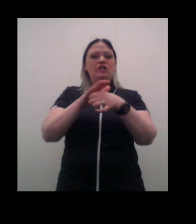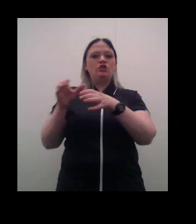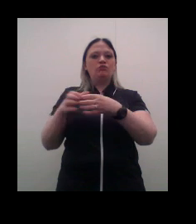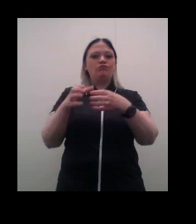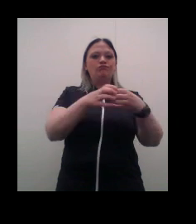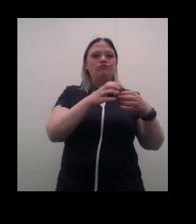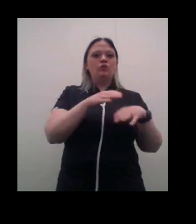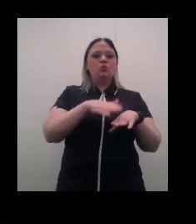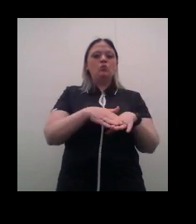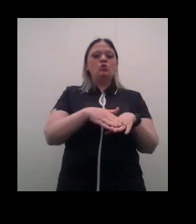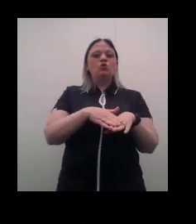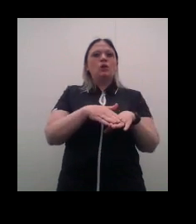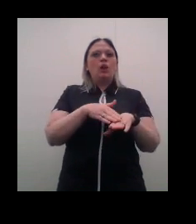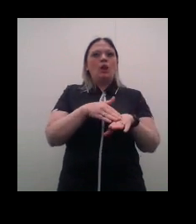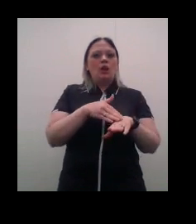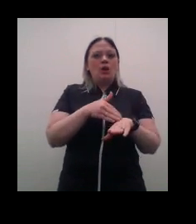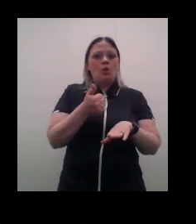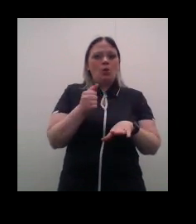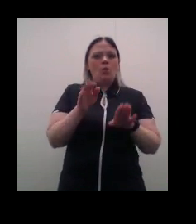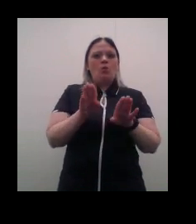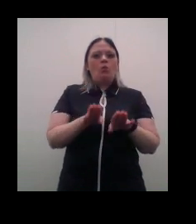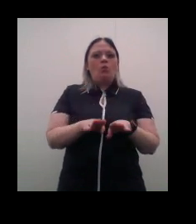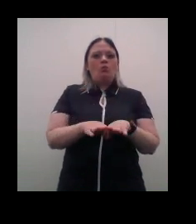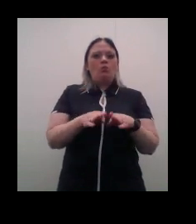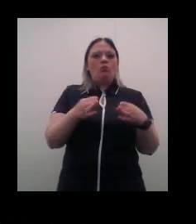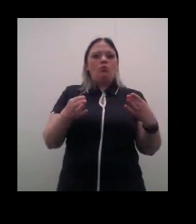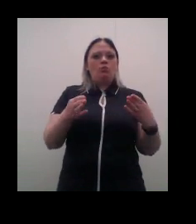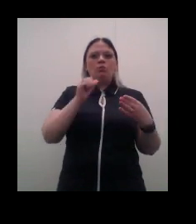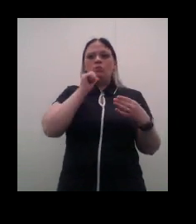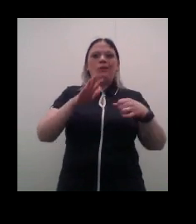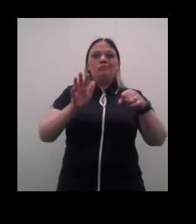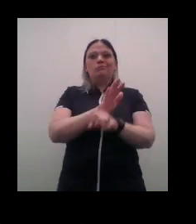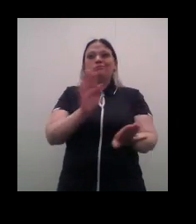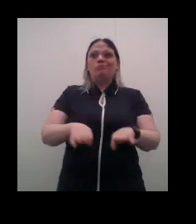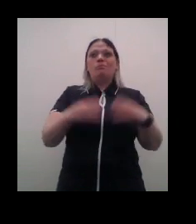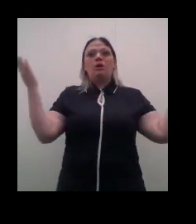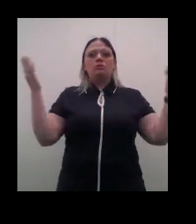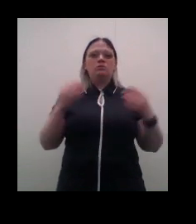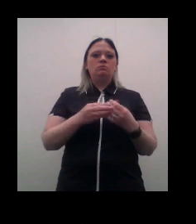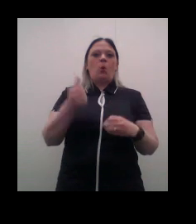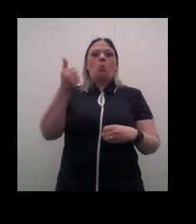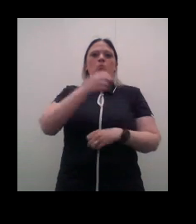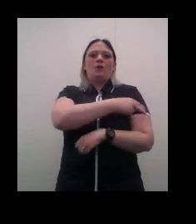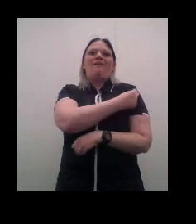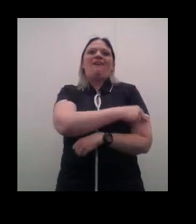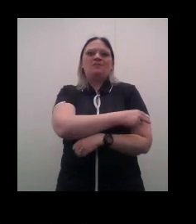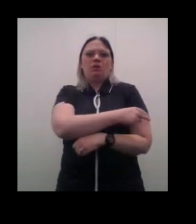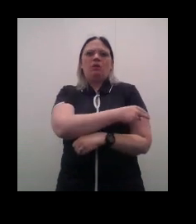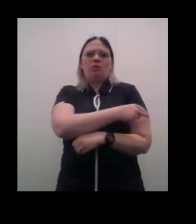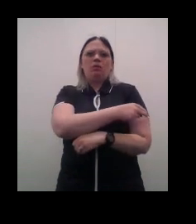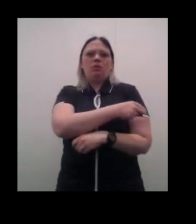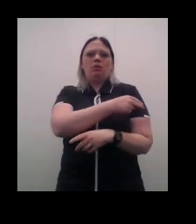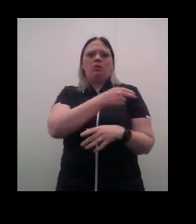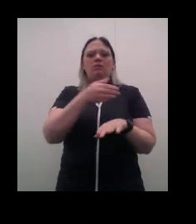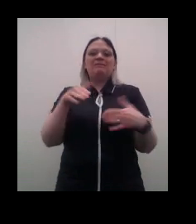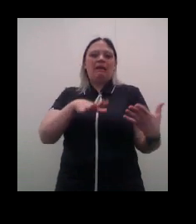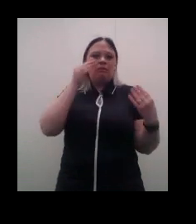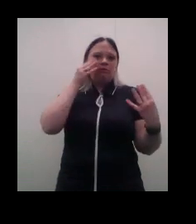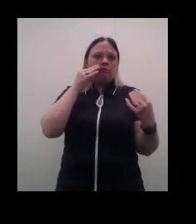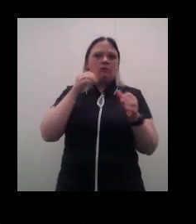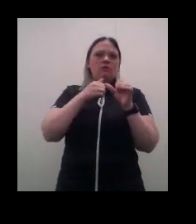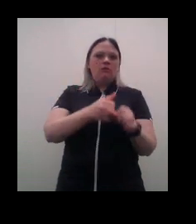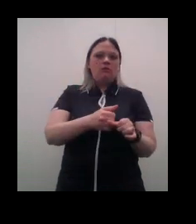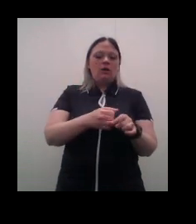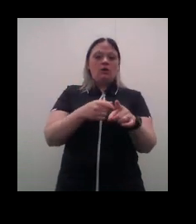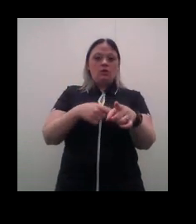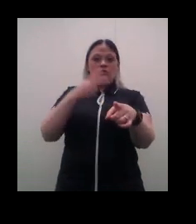slowly reopened, not a complete reopening, based on primarily hospitalization data and death data. And as you've seen,